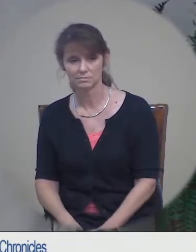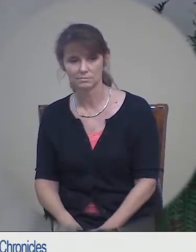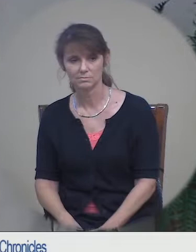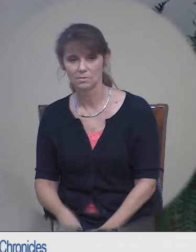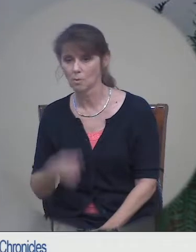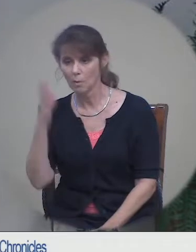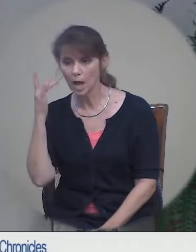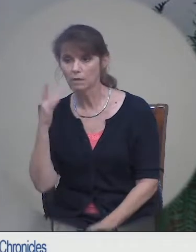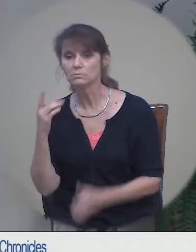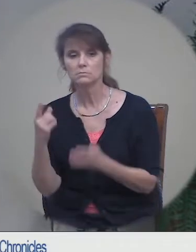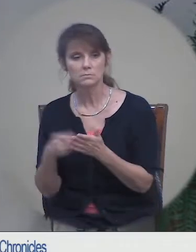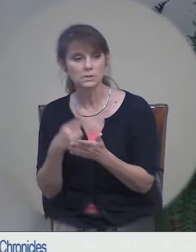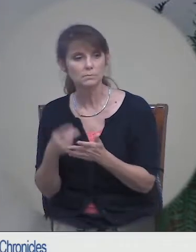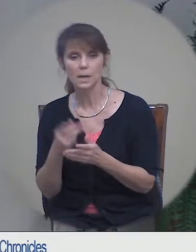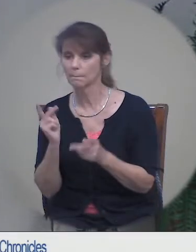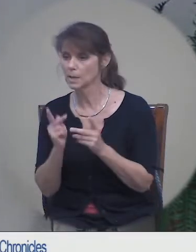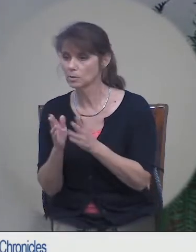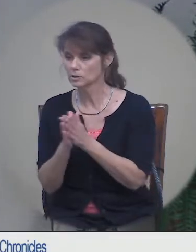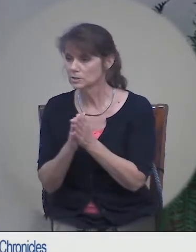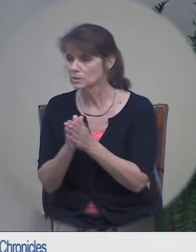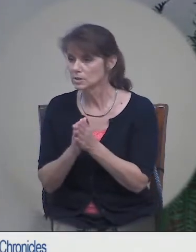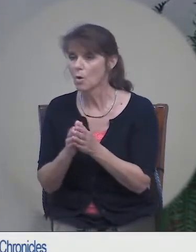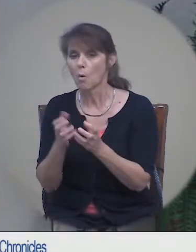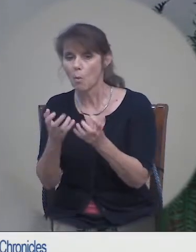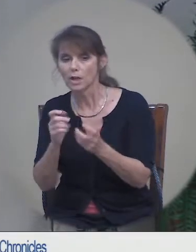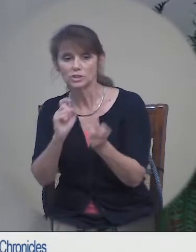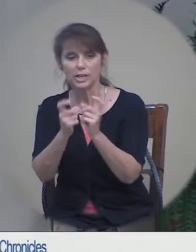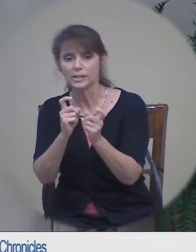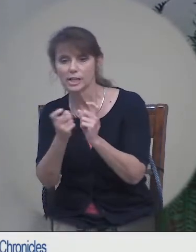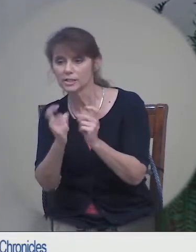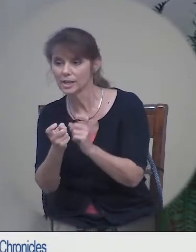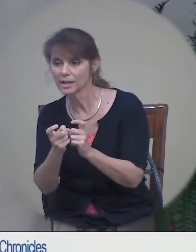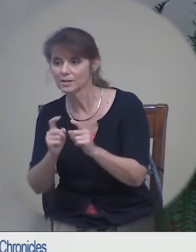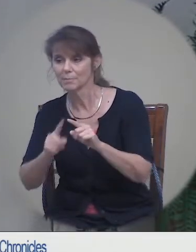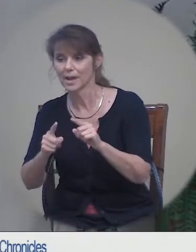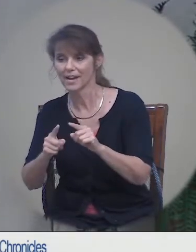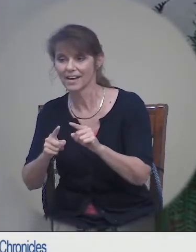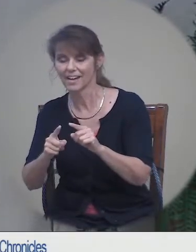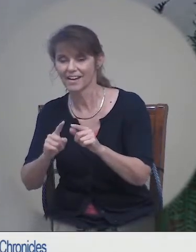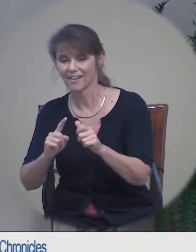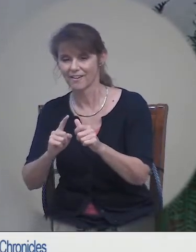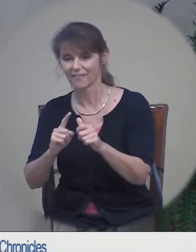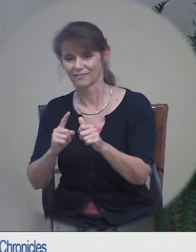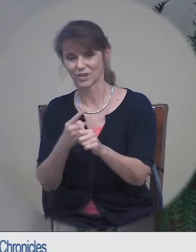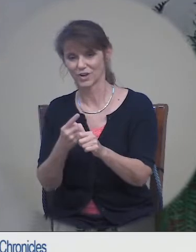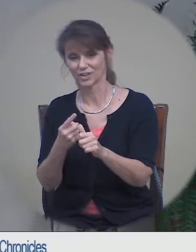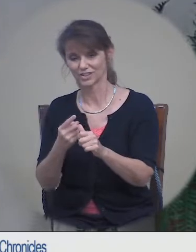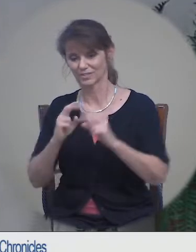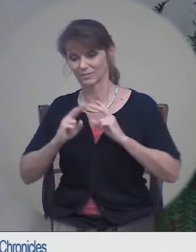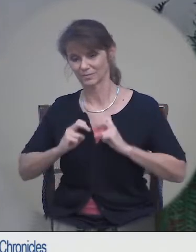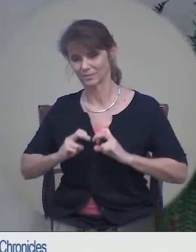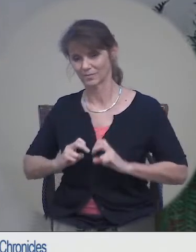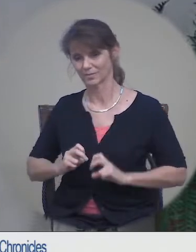sometimes fail to focus inside themselves and realize they have been part of the problem.